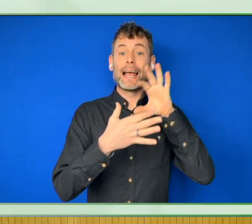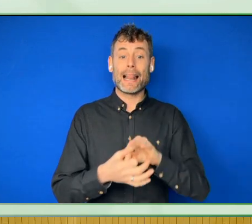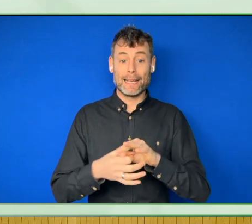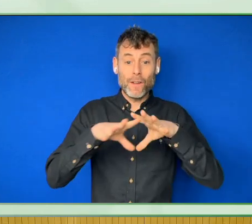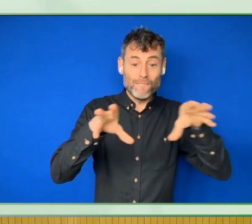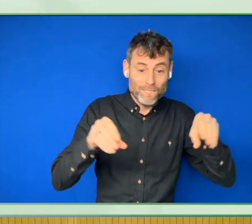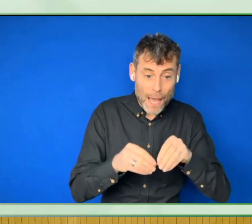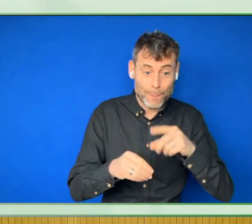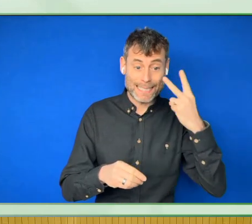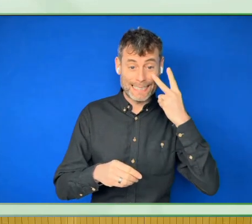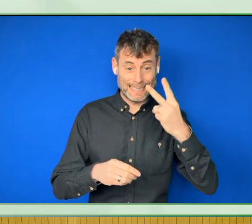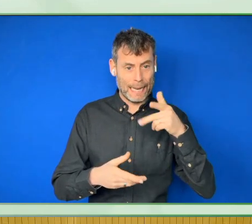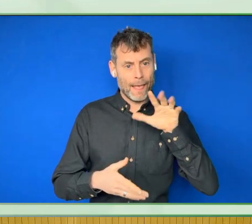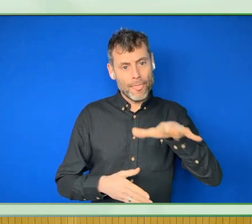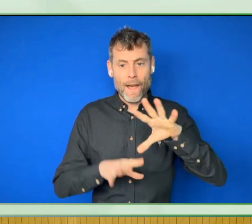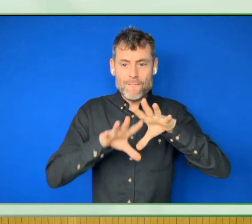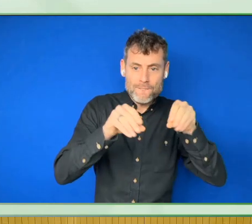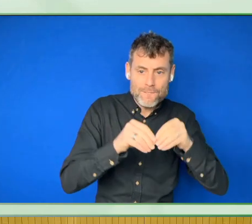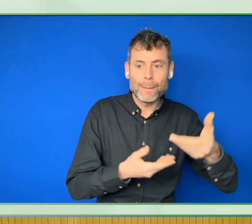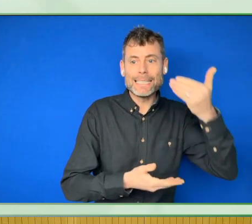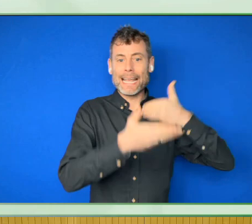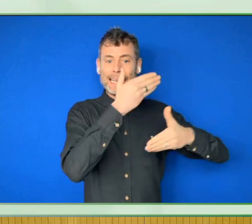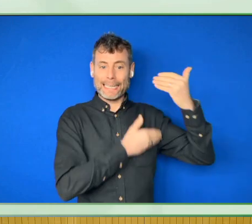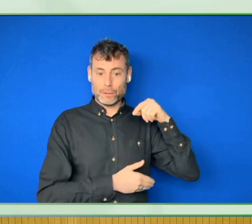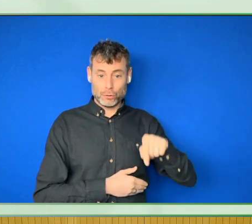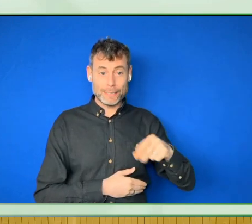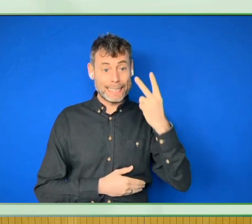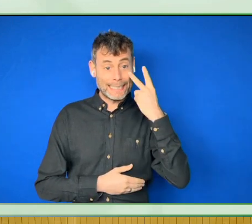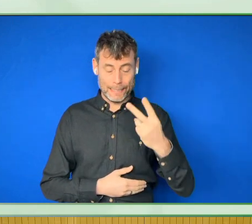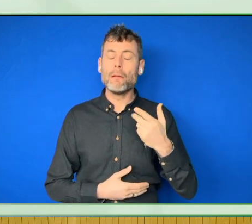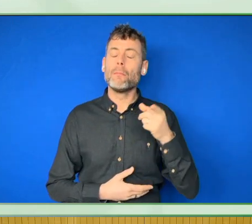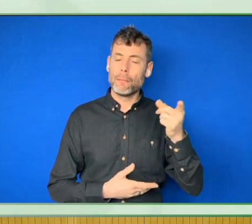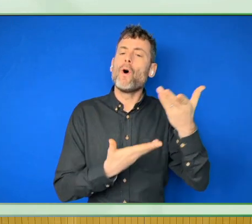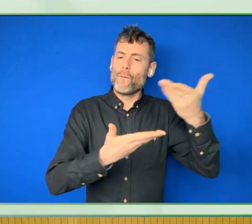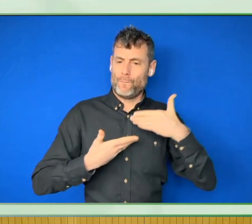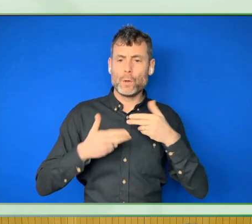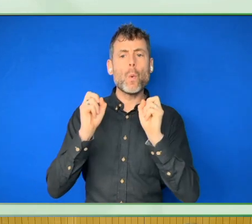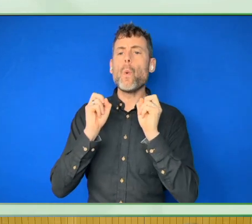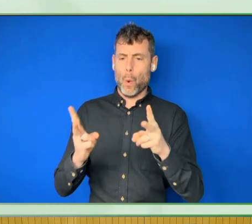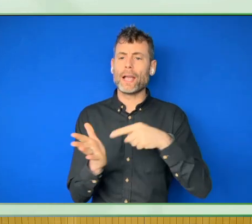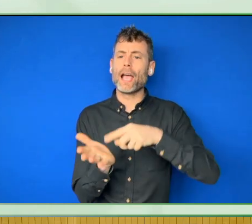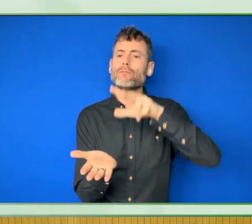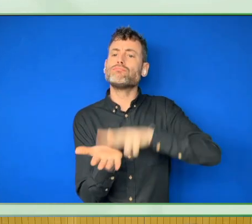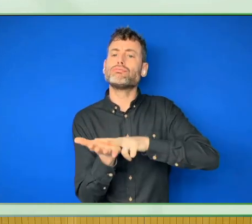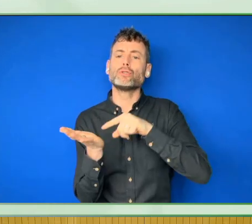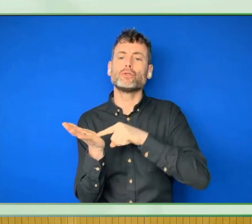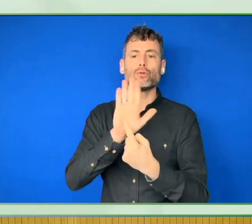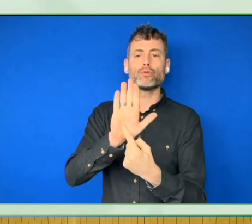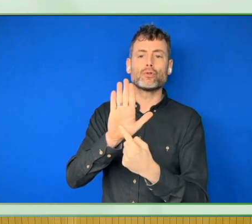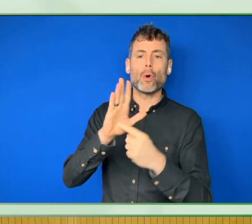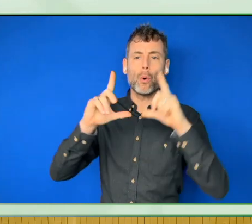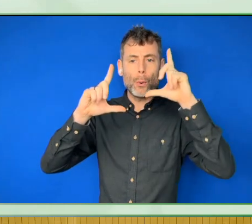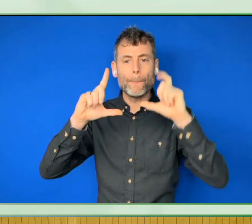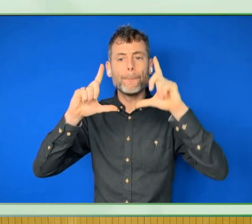We have the consent to show the photos. They lived in the north of Peru, actually